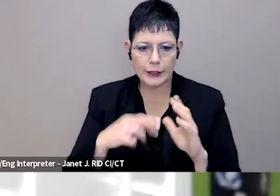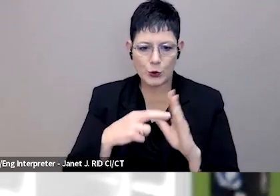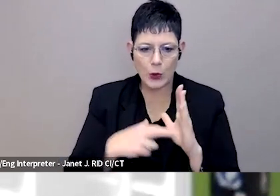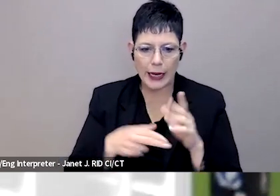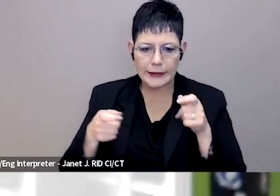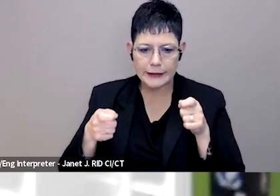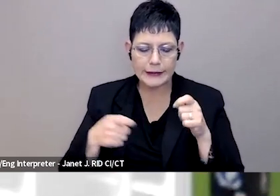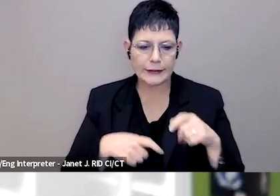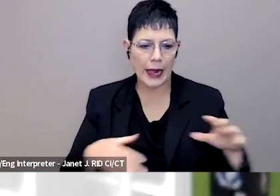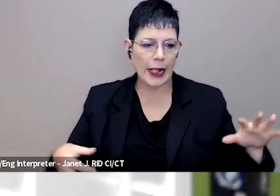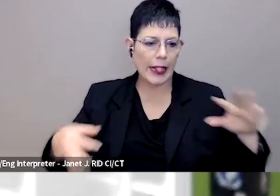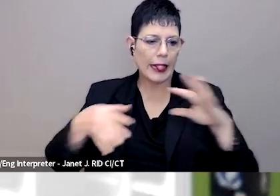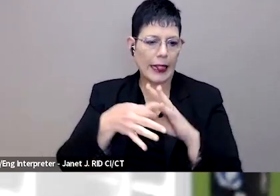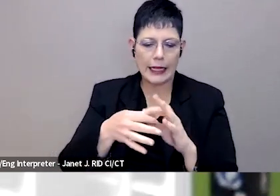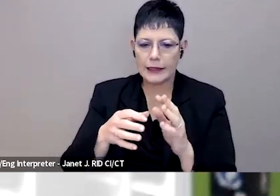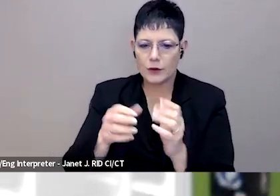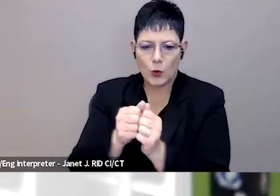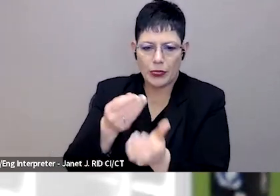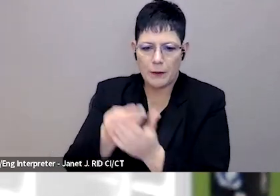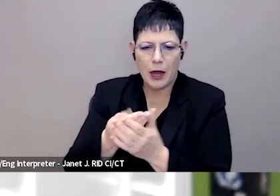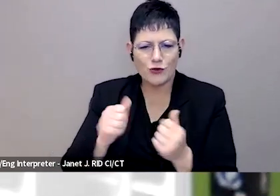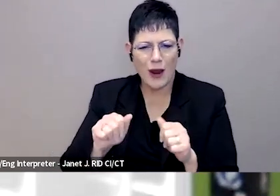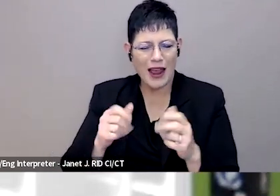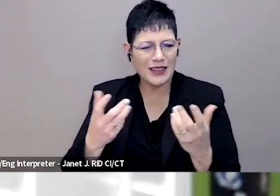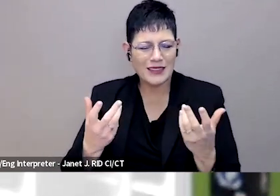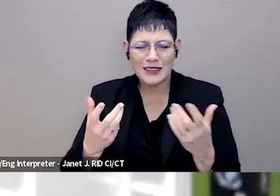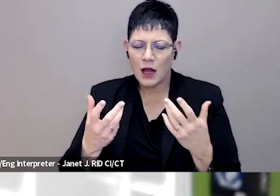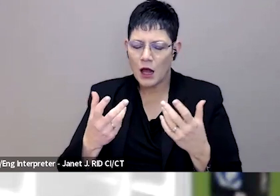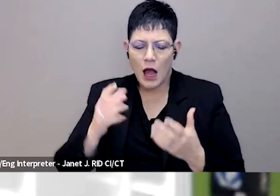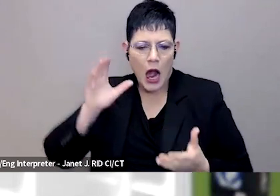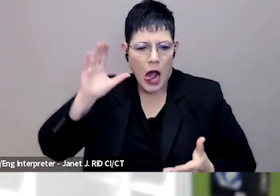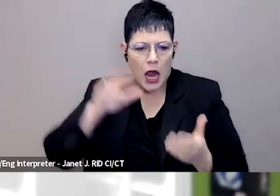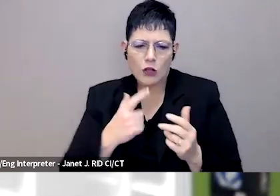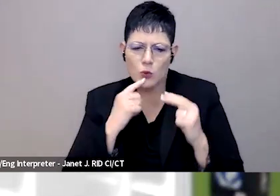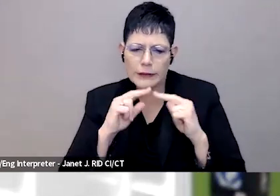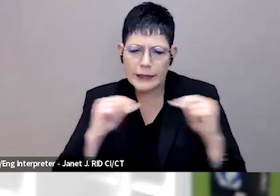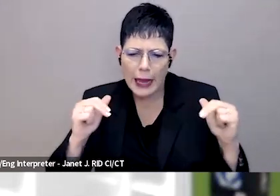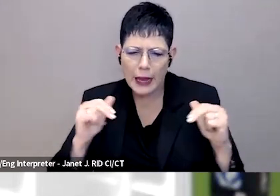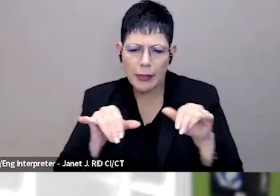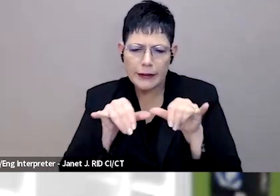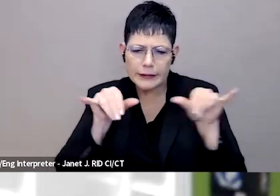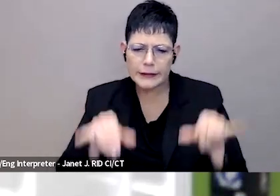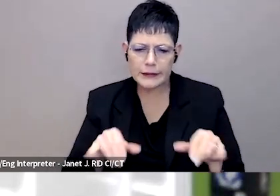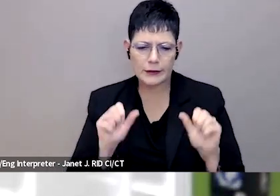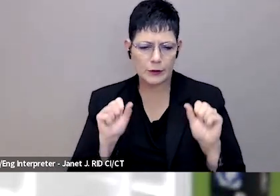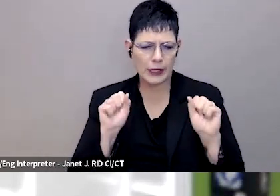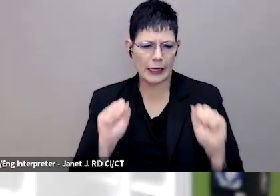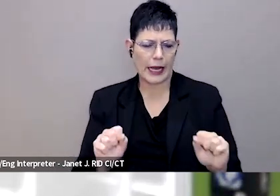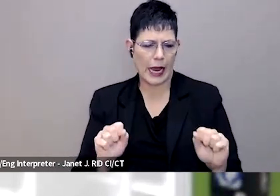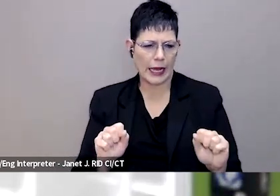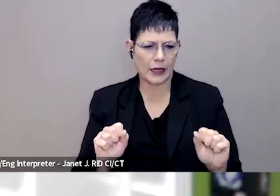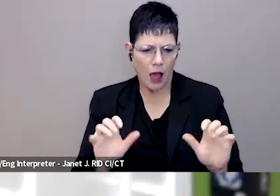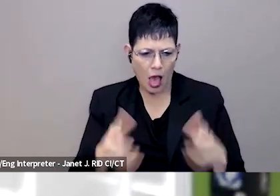link those to funding, and just trying to ease the system a little bit so it's not so bureaucratic, so that we can help get some of these kind of programs